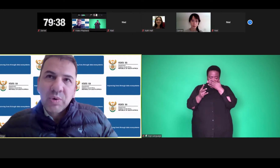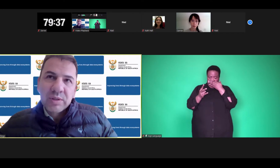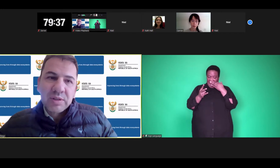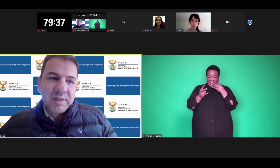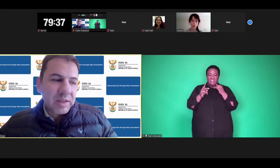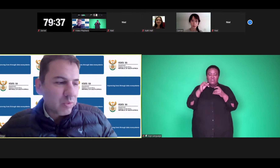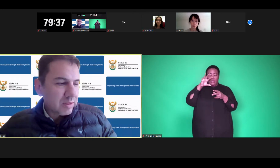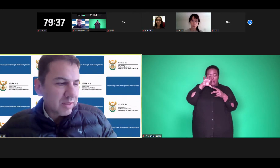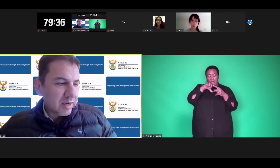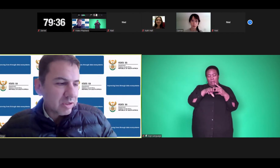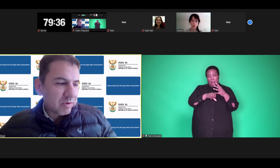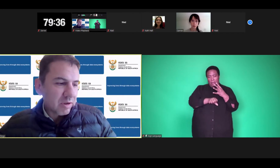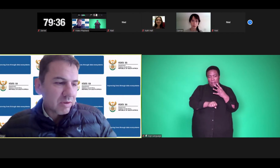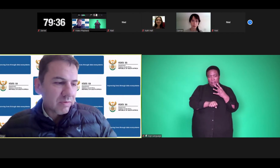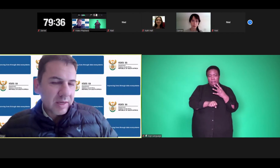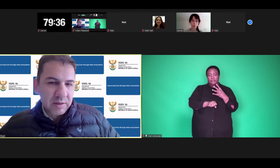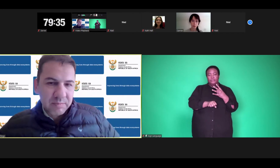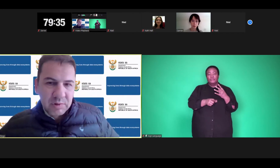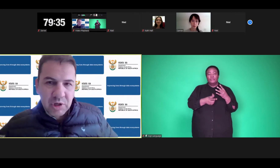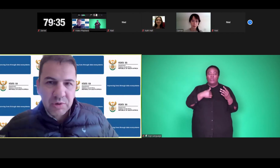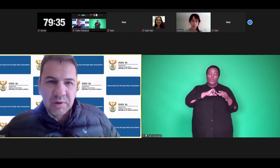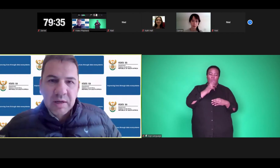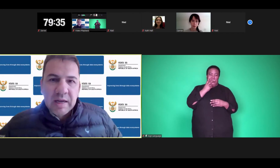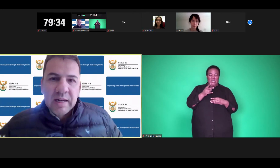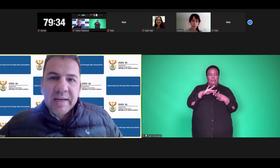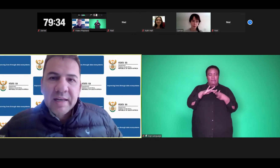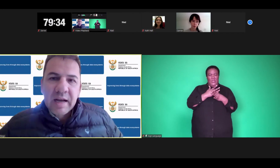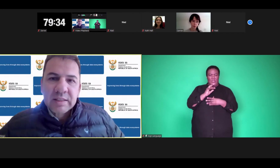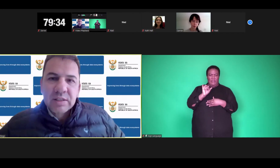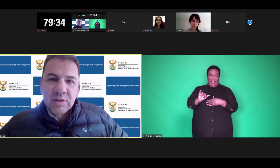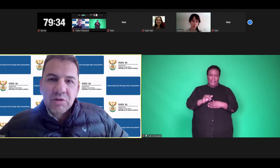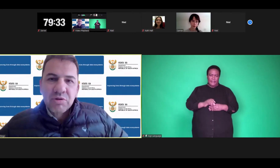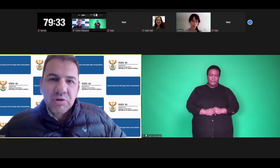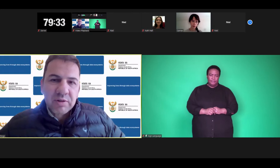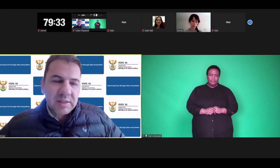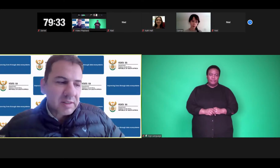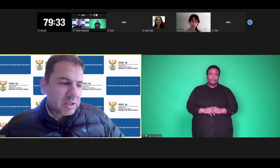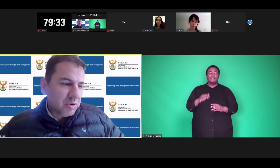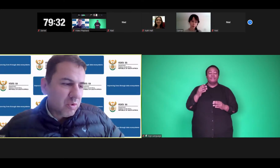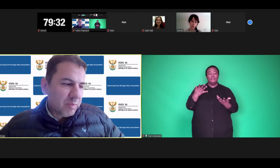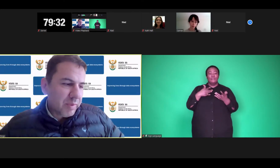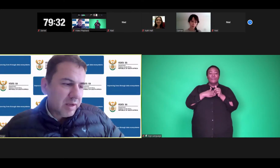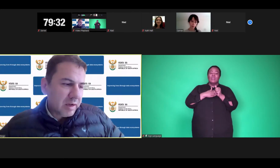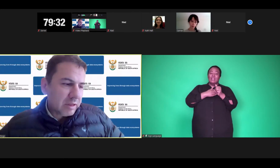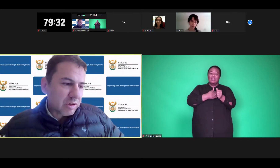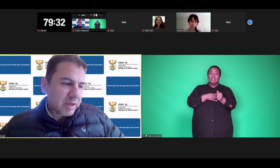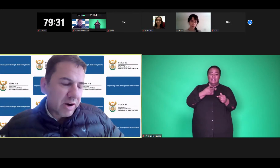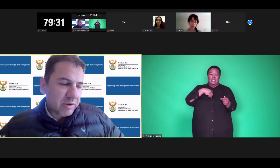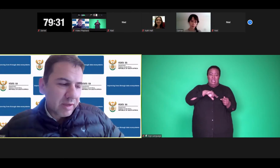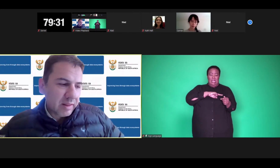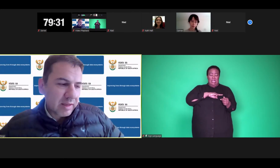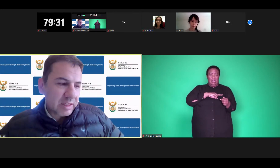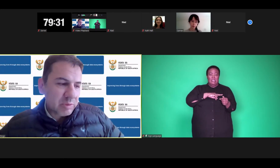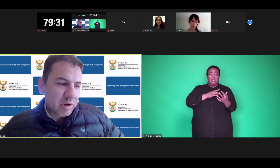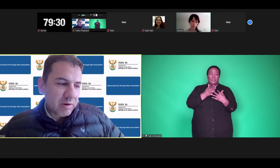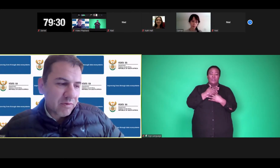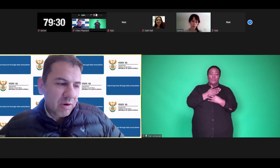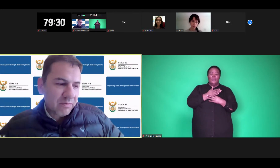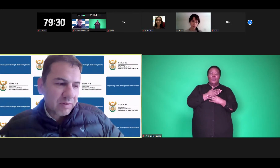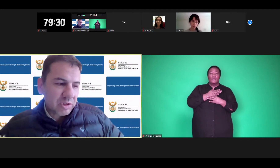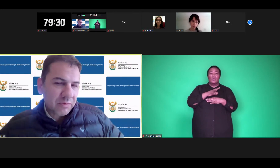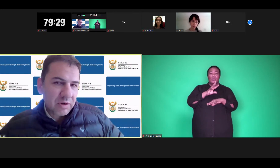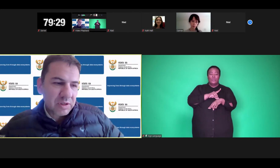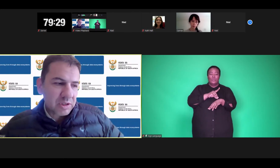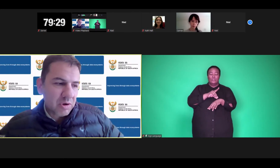findings and consequences that we see as a result of that. So leading us through this session will be Dr. Karen